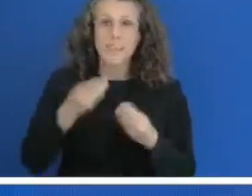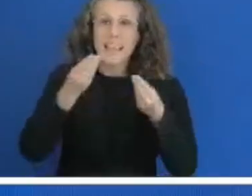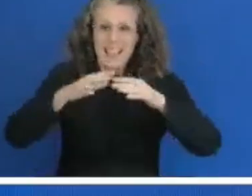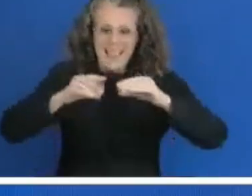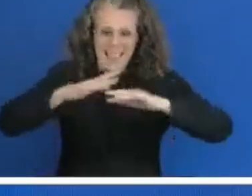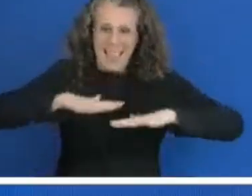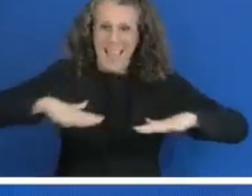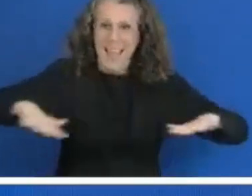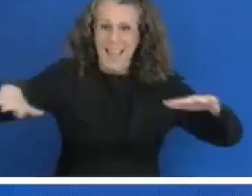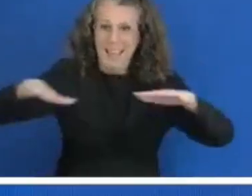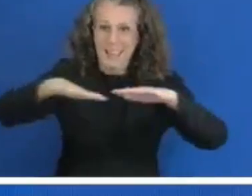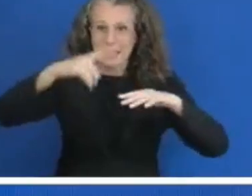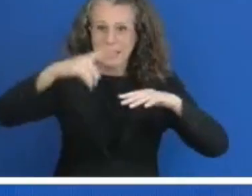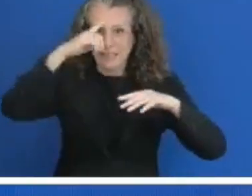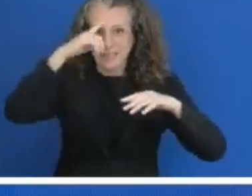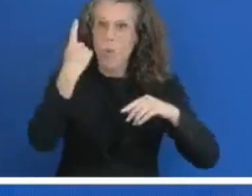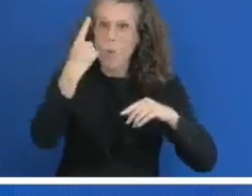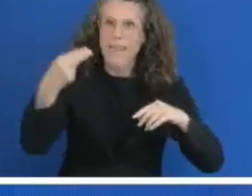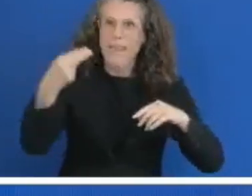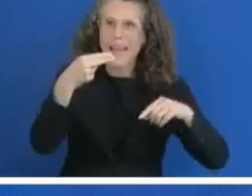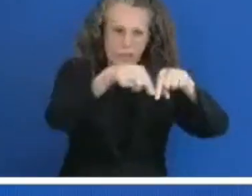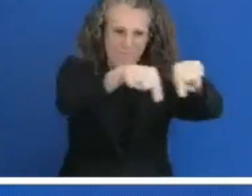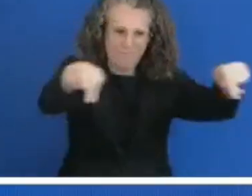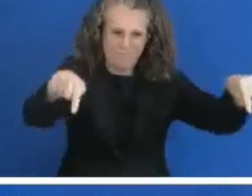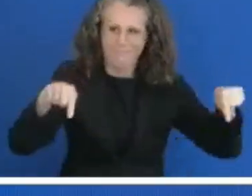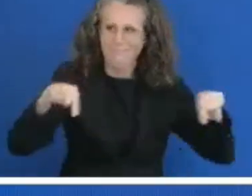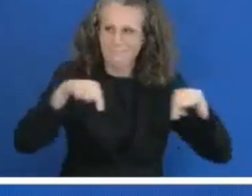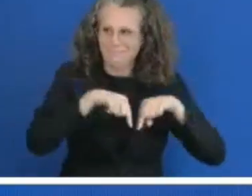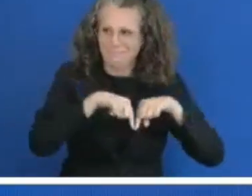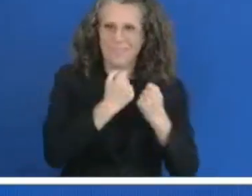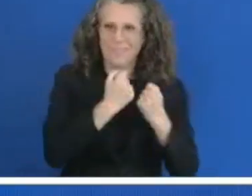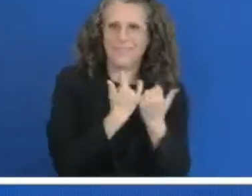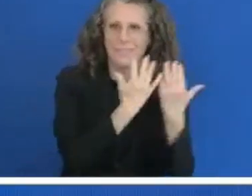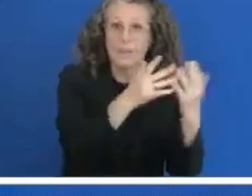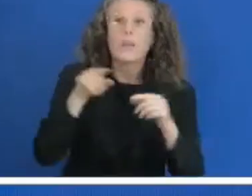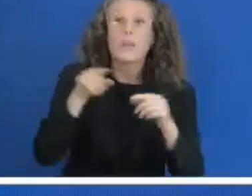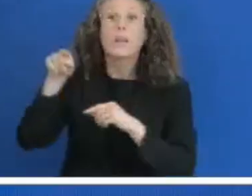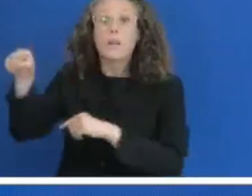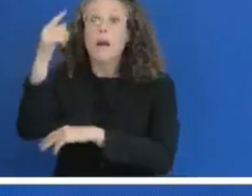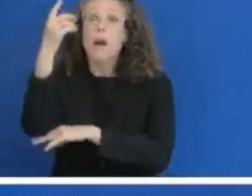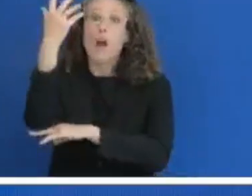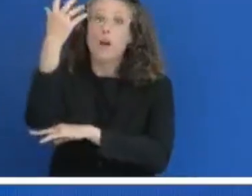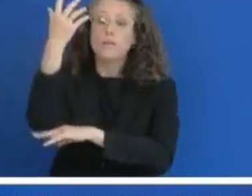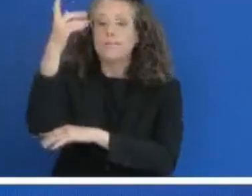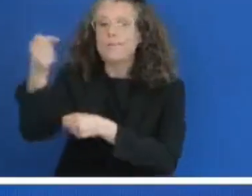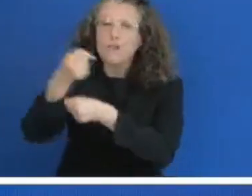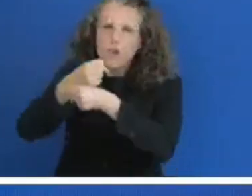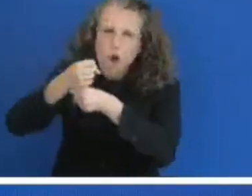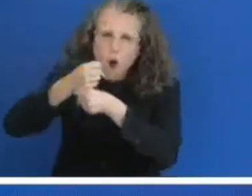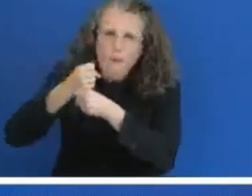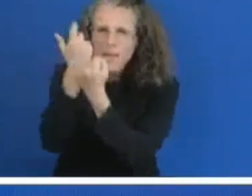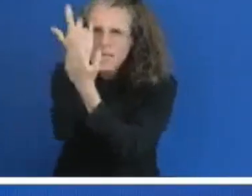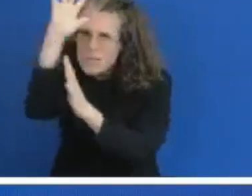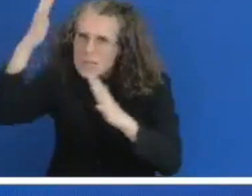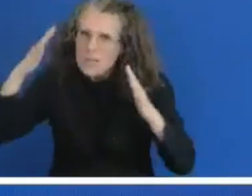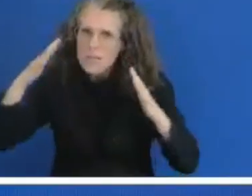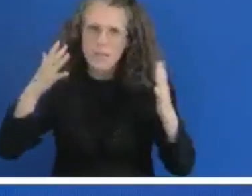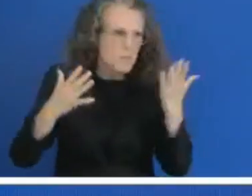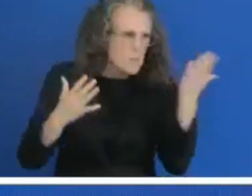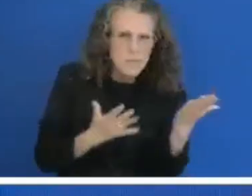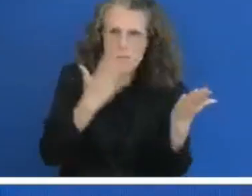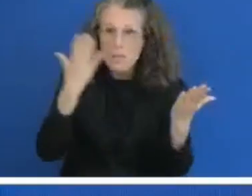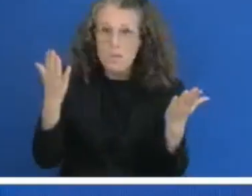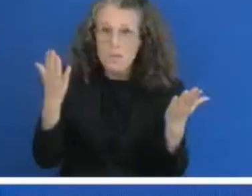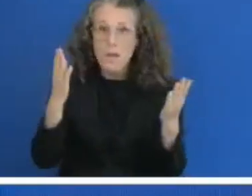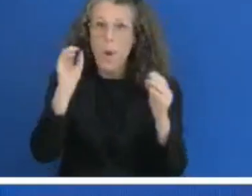of wheat field on the one hand and a hectare of coffee agroforestry on the other, I'm not saying that it's either or. It's